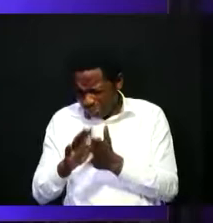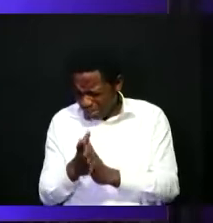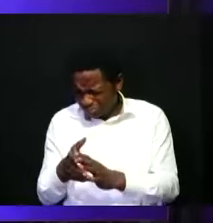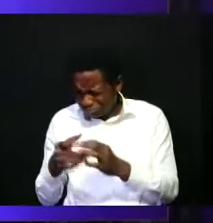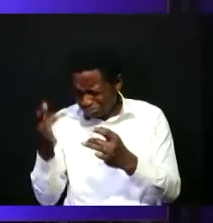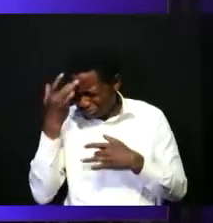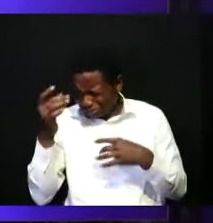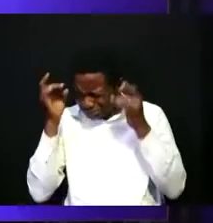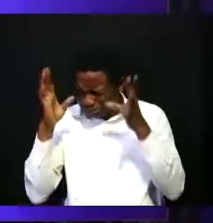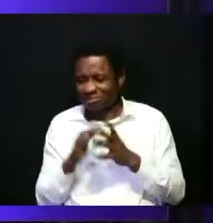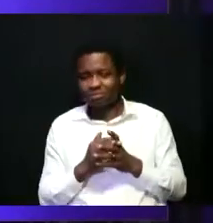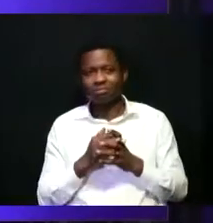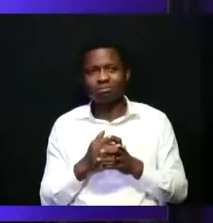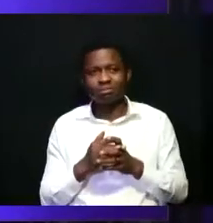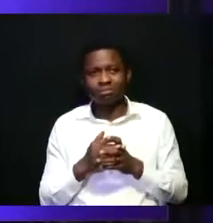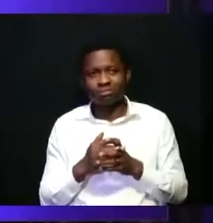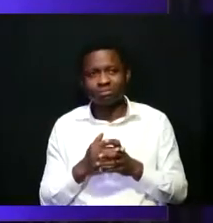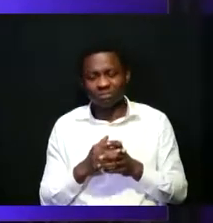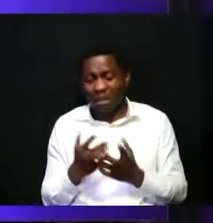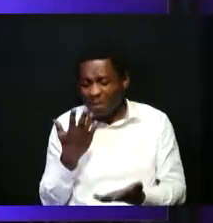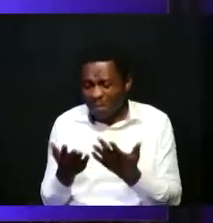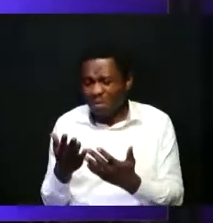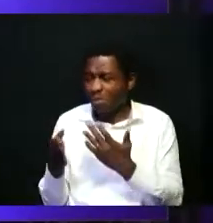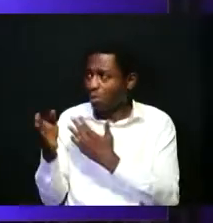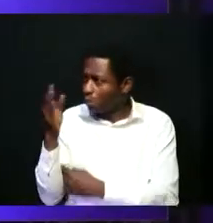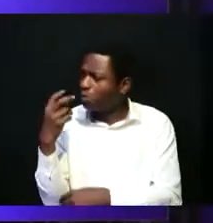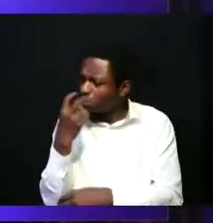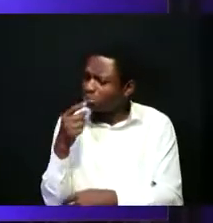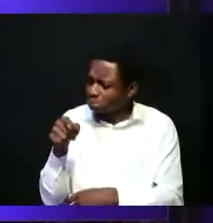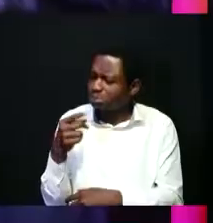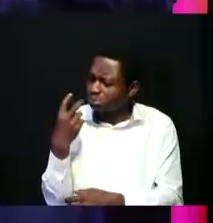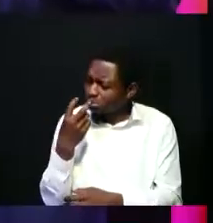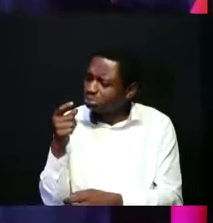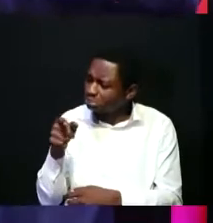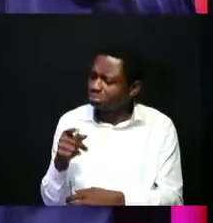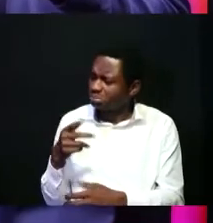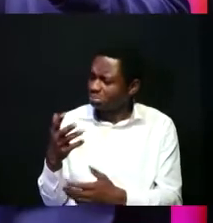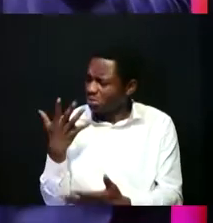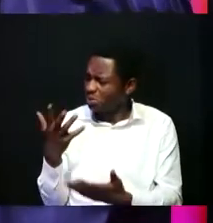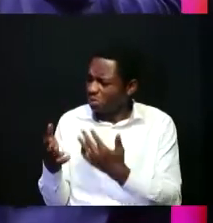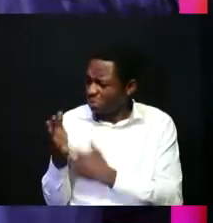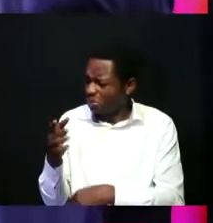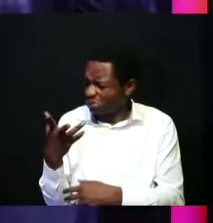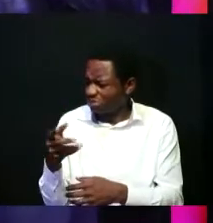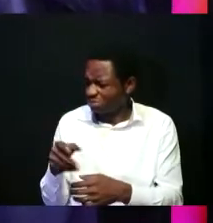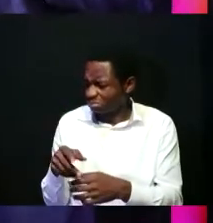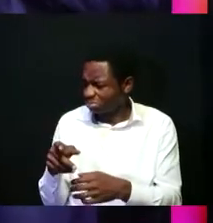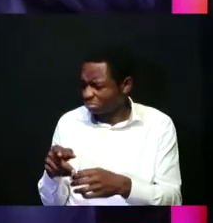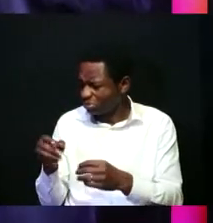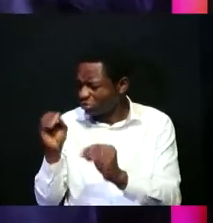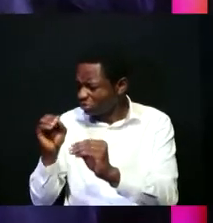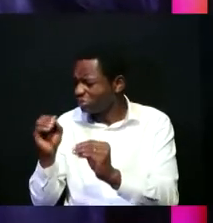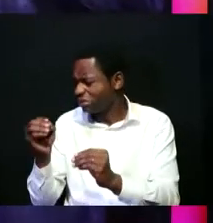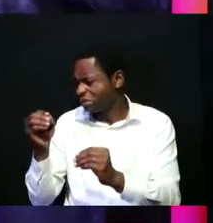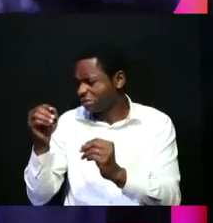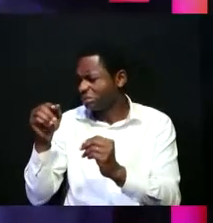saying that maybe God is speaking to you. Now, Ochrem say, "Eh, be a hope. Tina be a wako dumuna say, Jina be a no nyame namso.